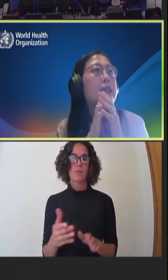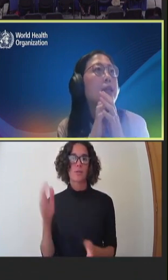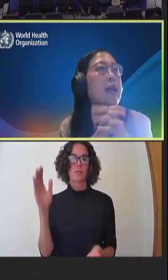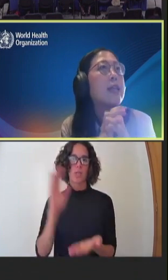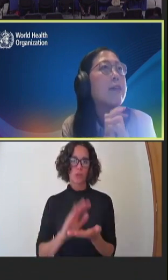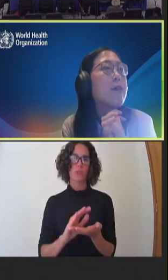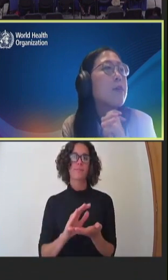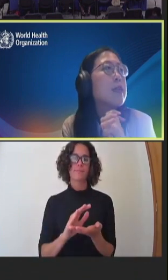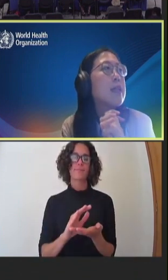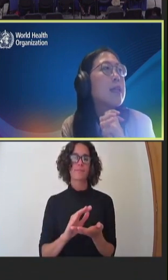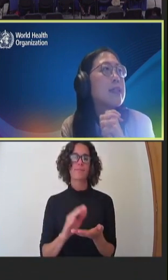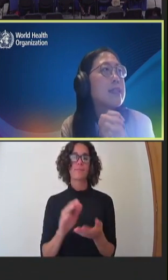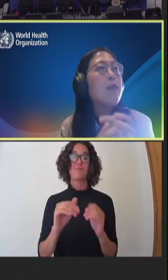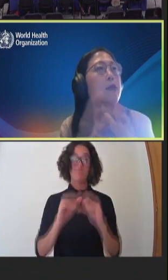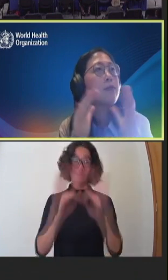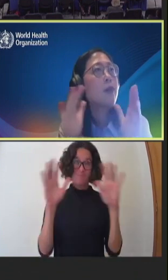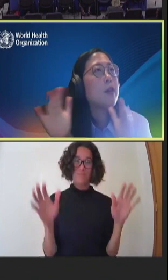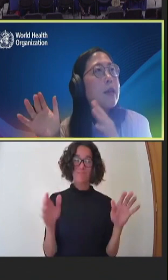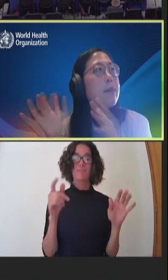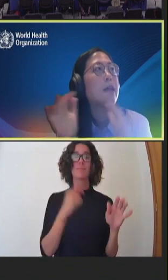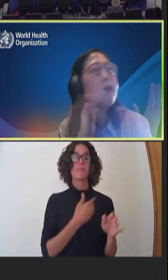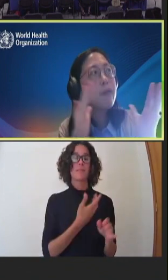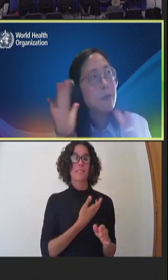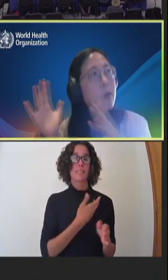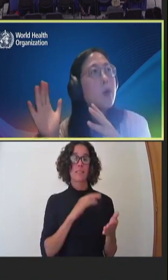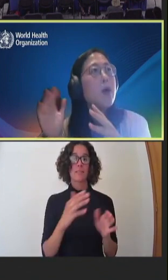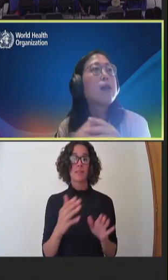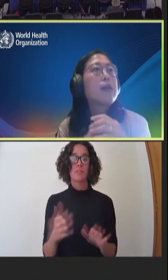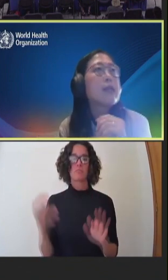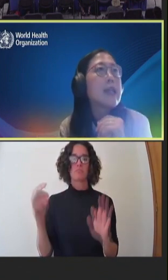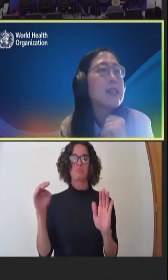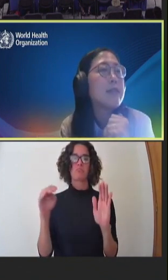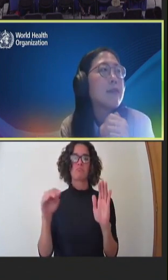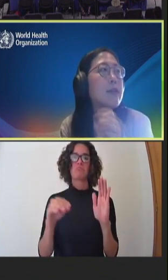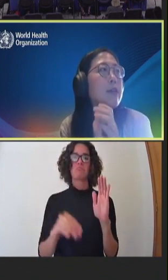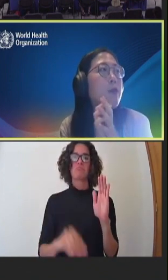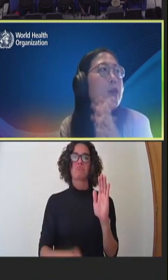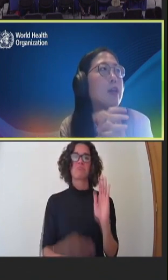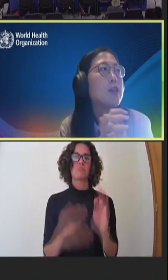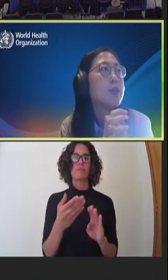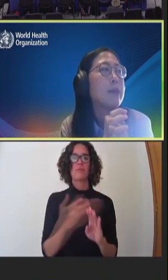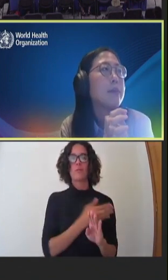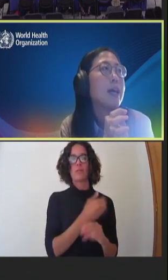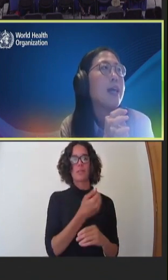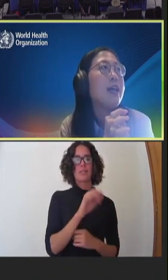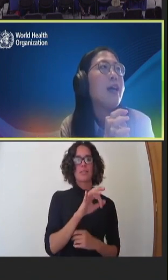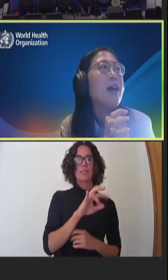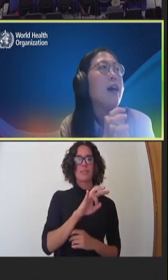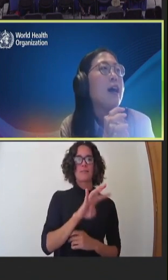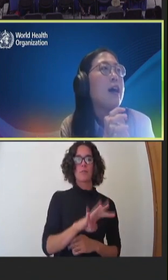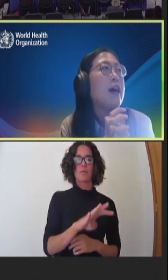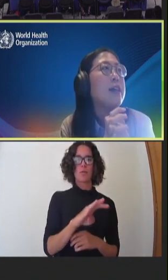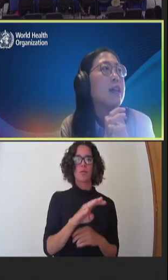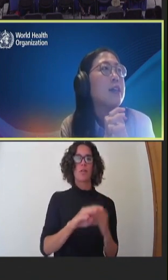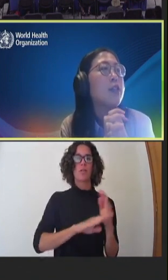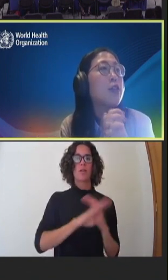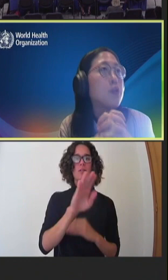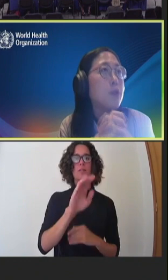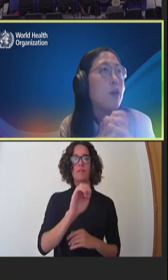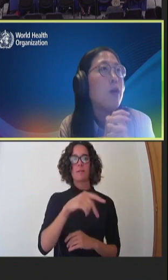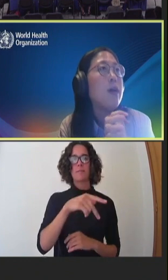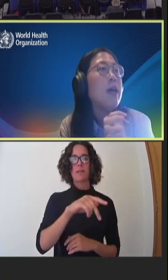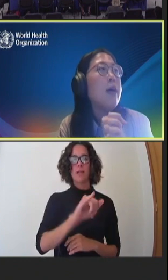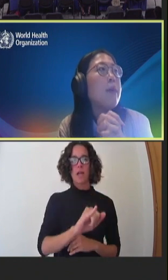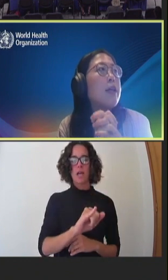to be clear, that infant mortality itself was falling even before the 1974 launch of EPI, and continues